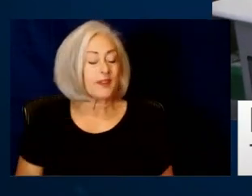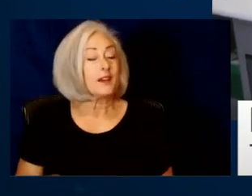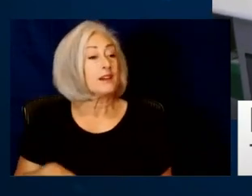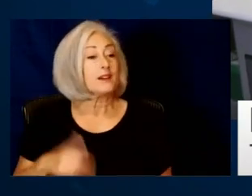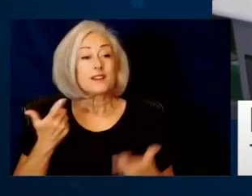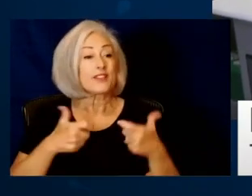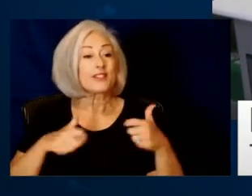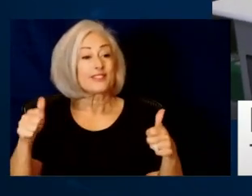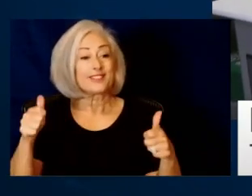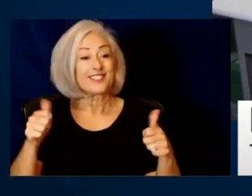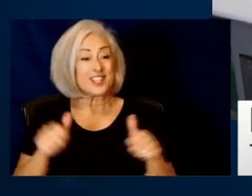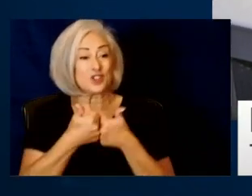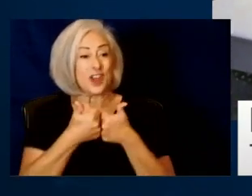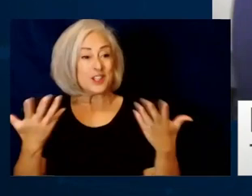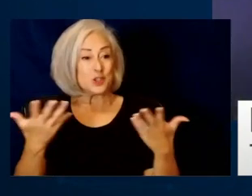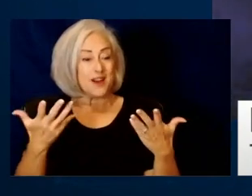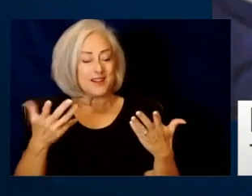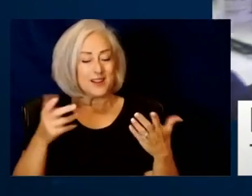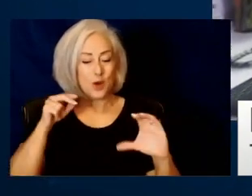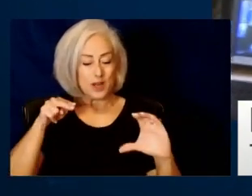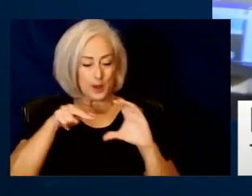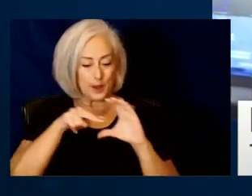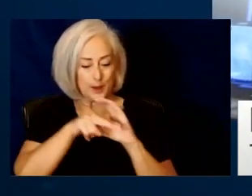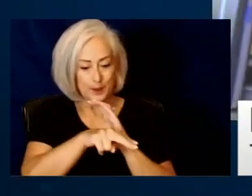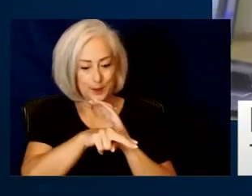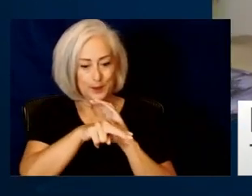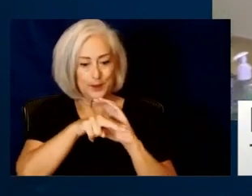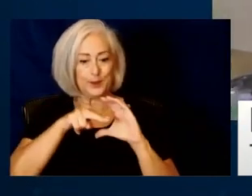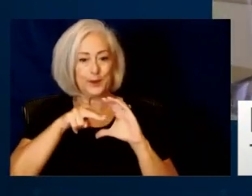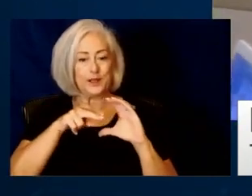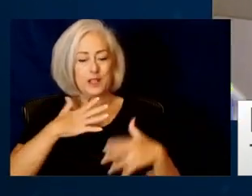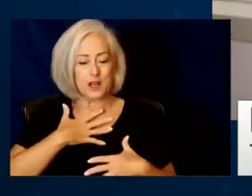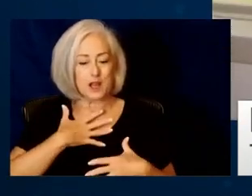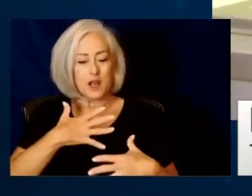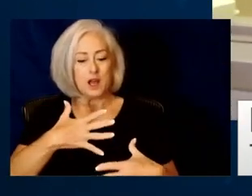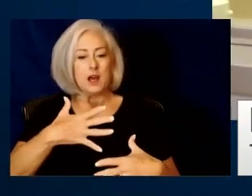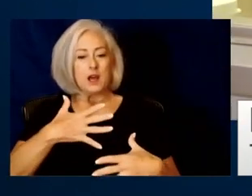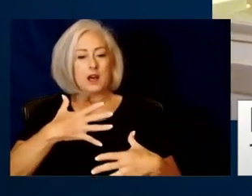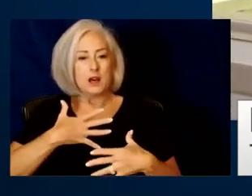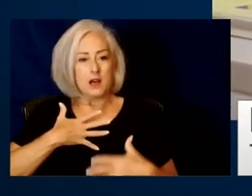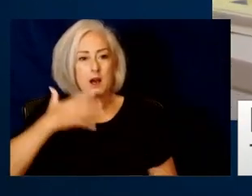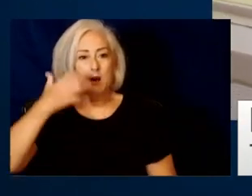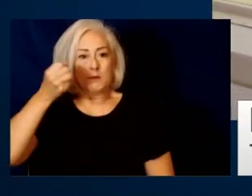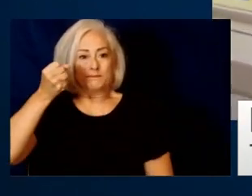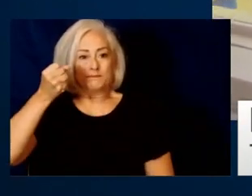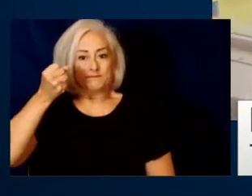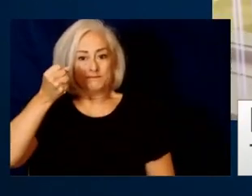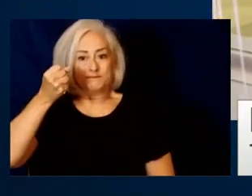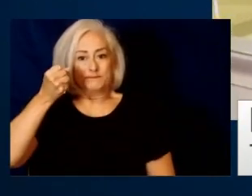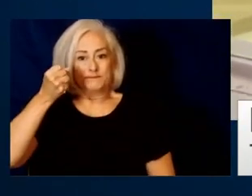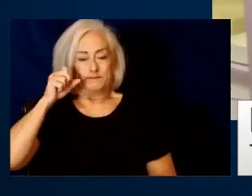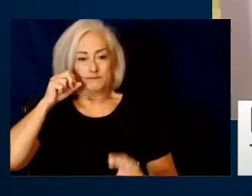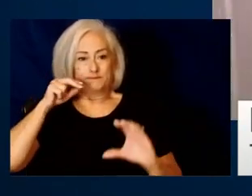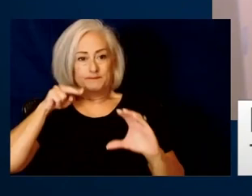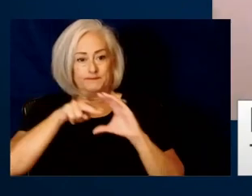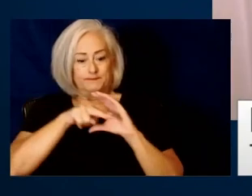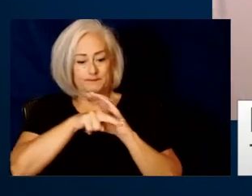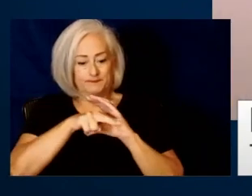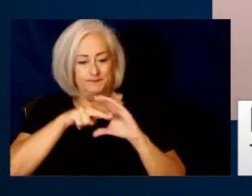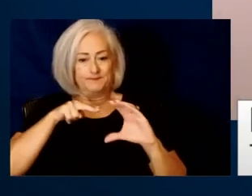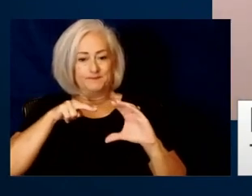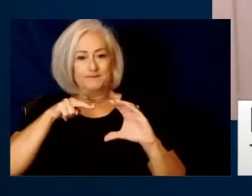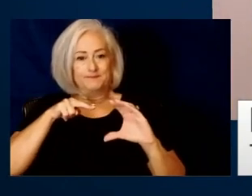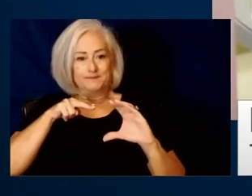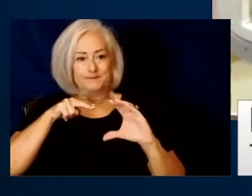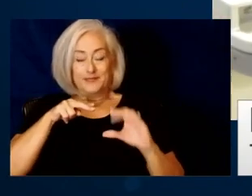in the scan. Having had a few CT scans before in my lifetime, I know that that's it. Take a deep breath and hold it. But that's